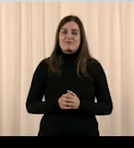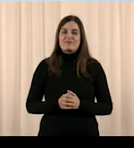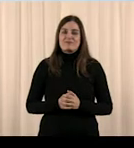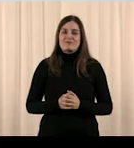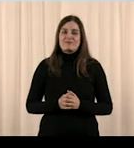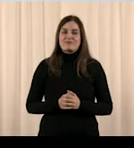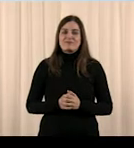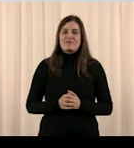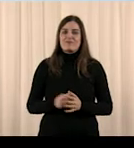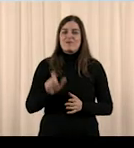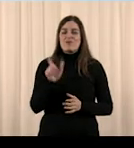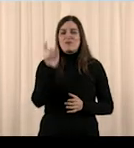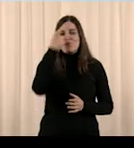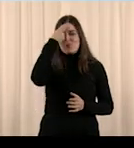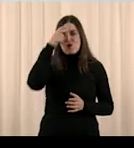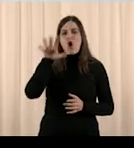Comprensión.